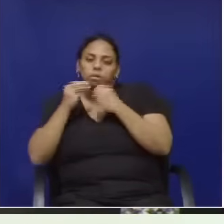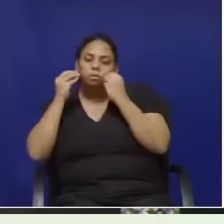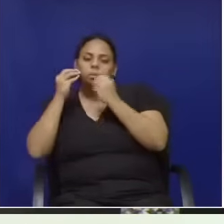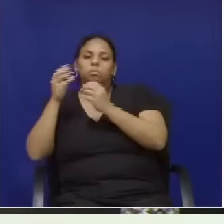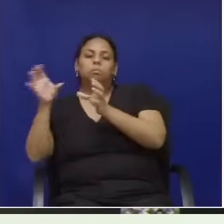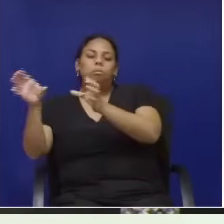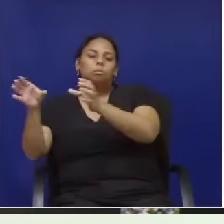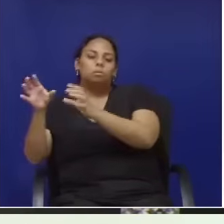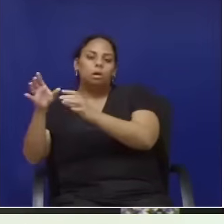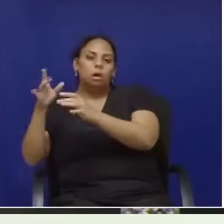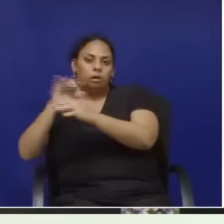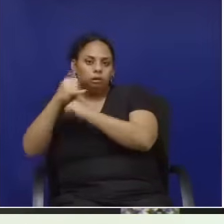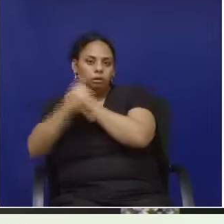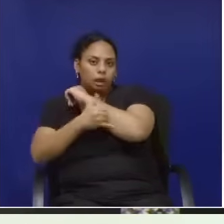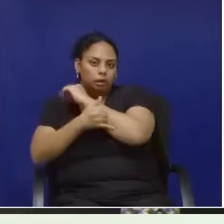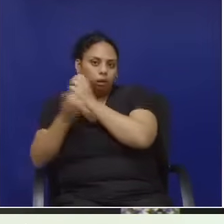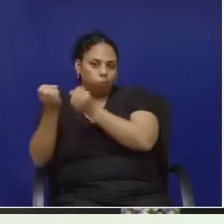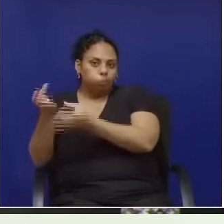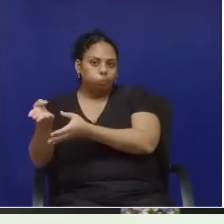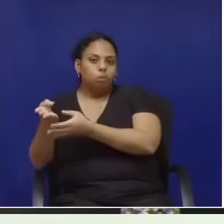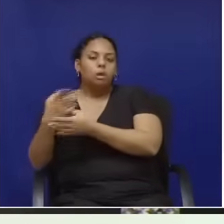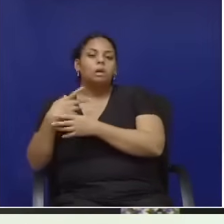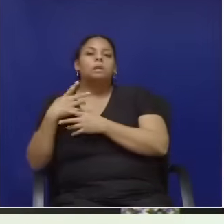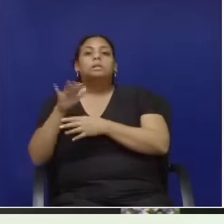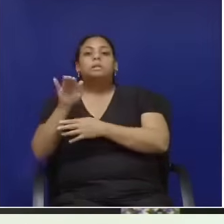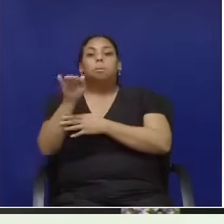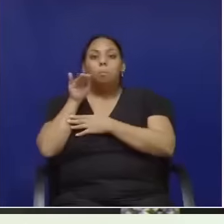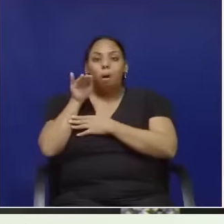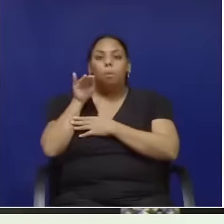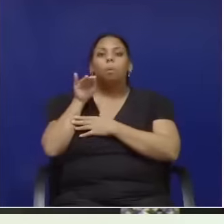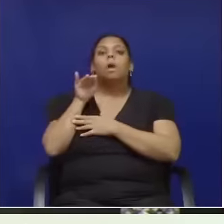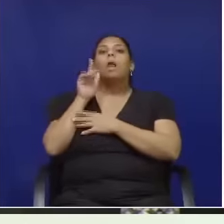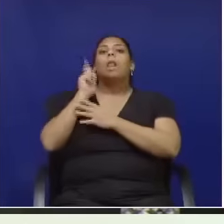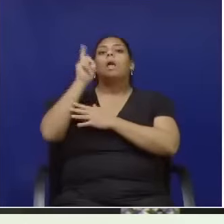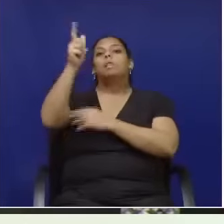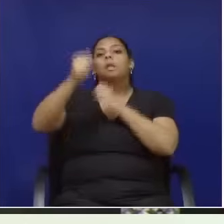to get this service, followed by Zimbabwe later in the year.